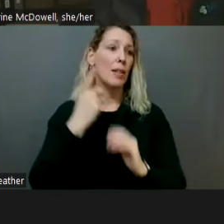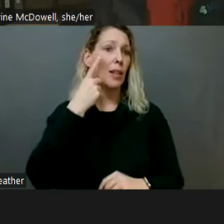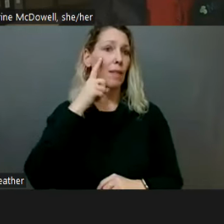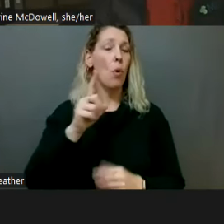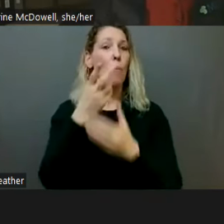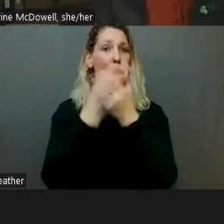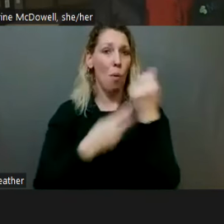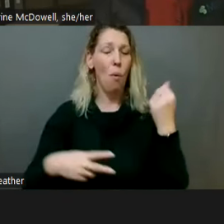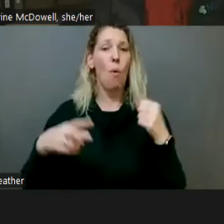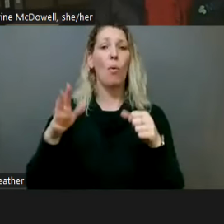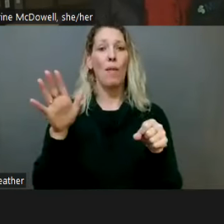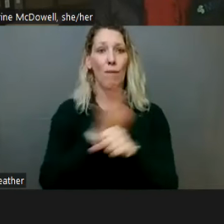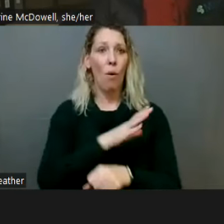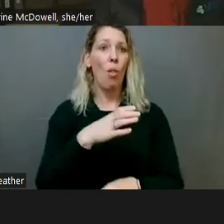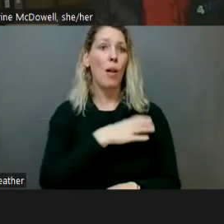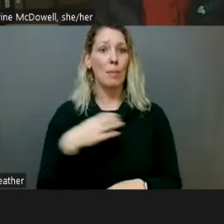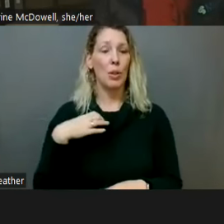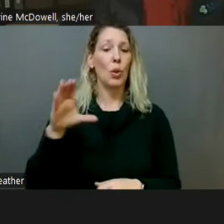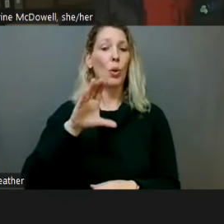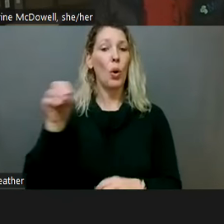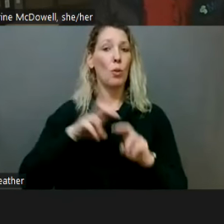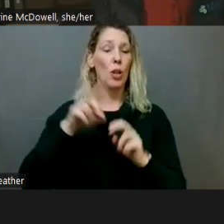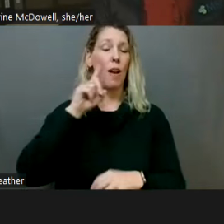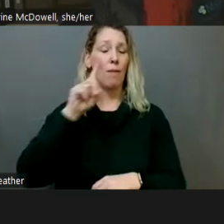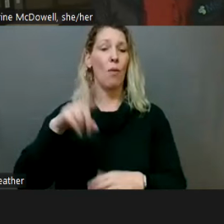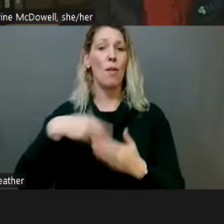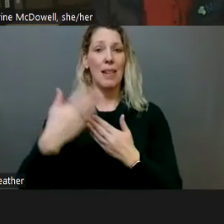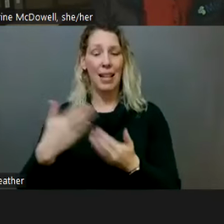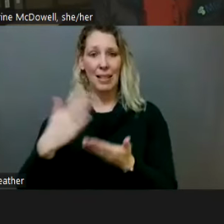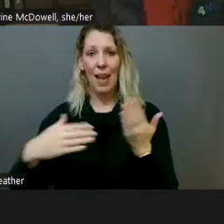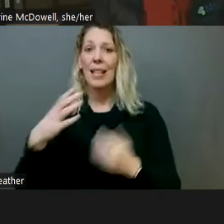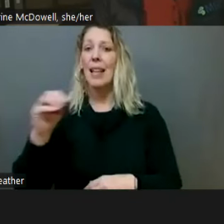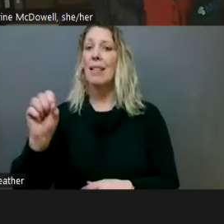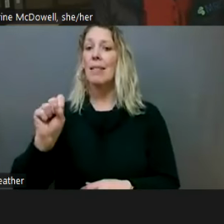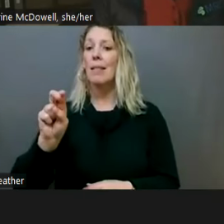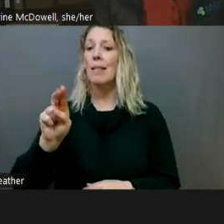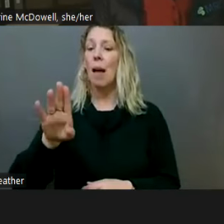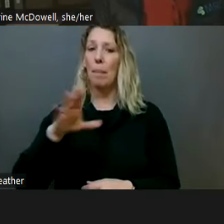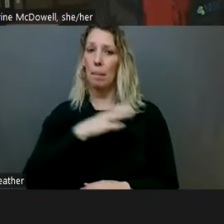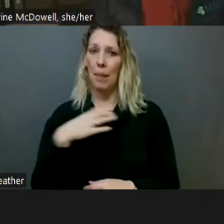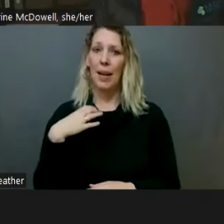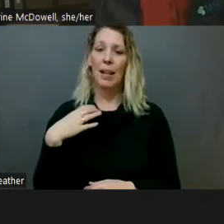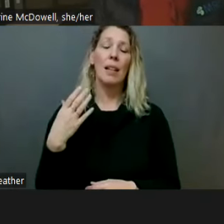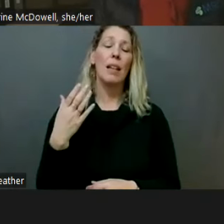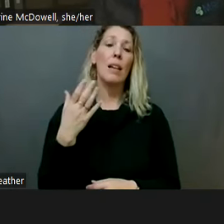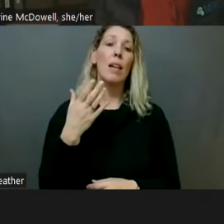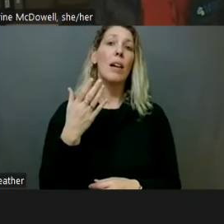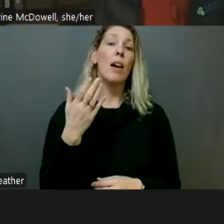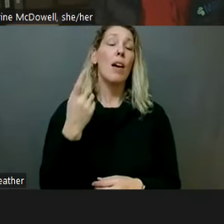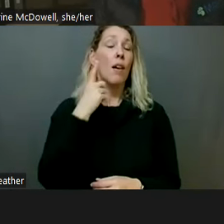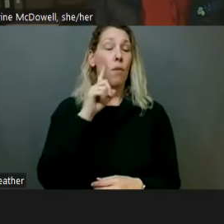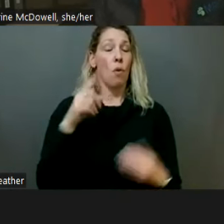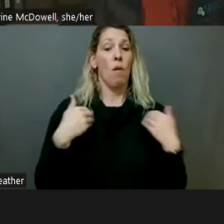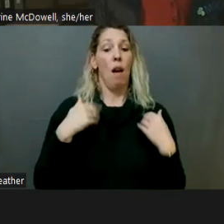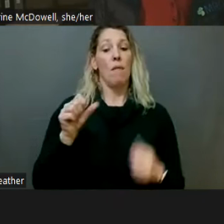both full commission co-chairs for the next phase and for the subcommittees. And in order to be able to have